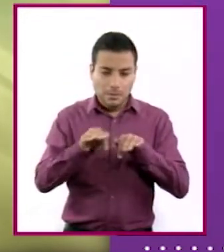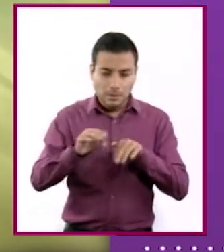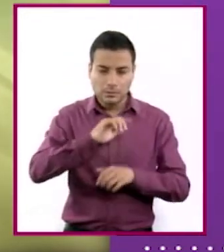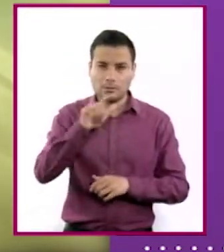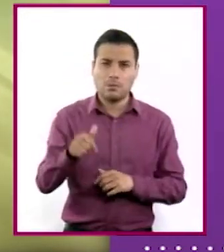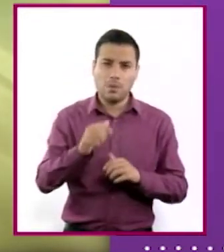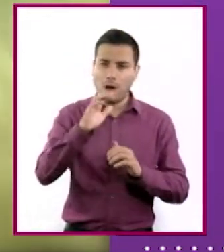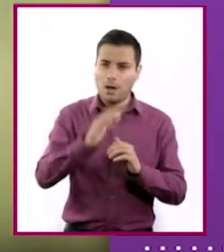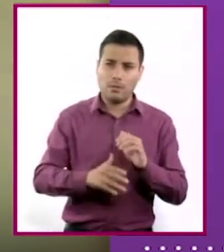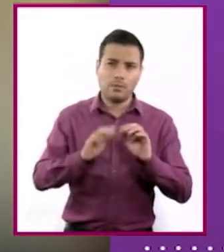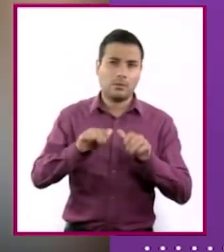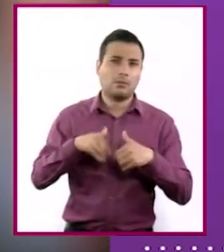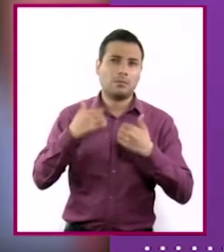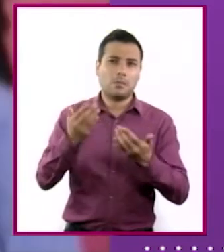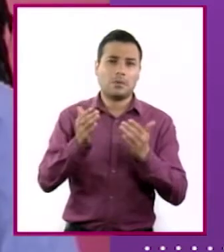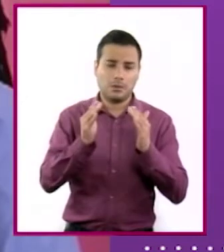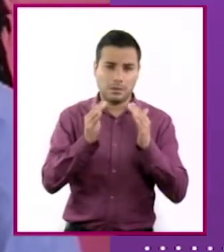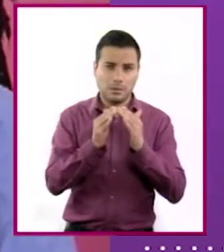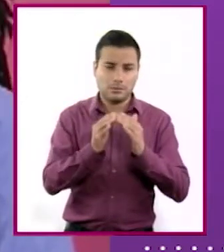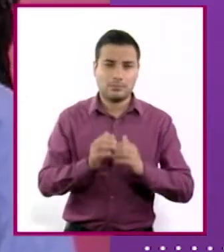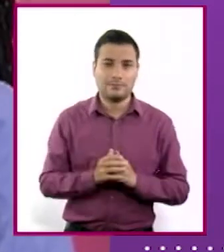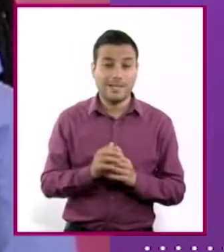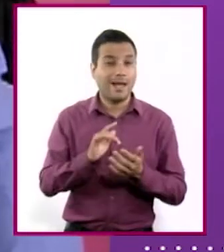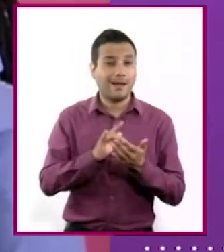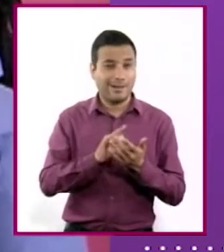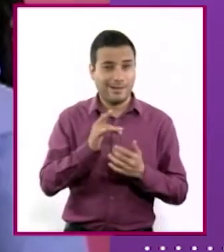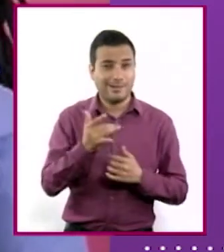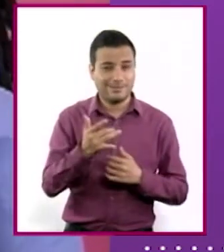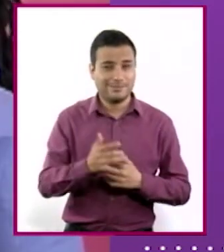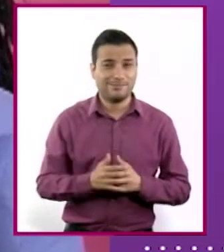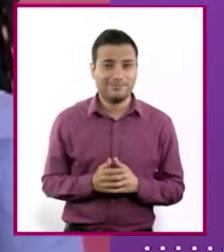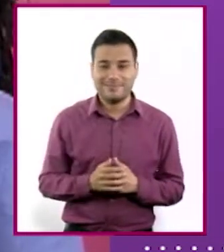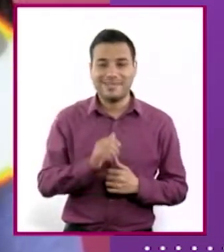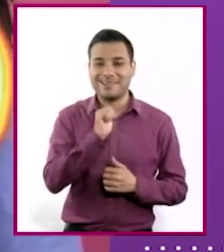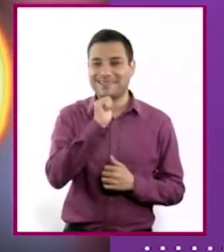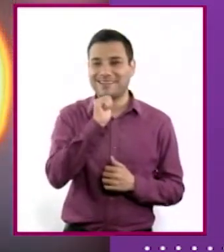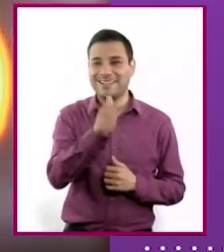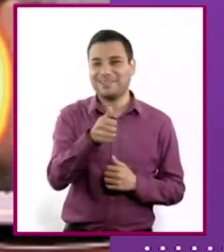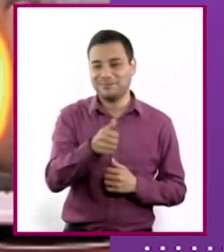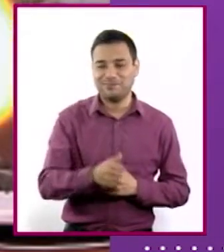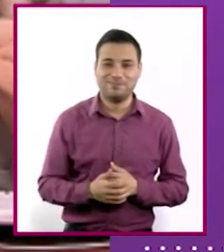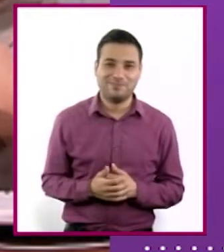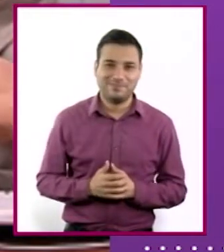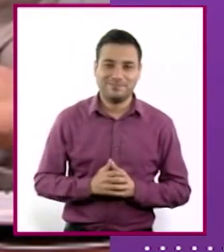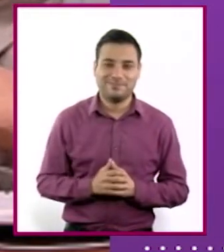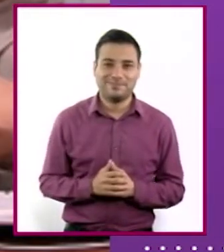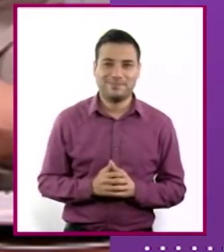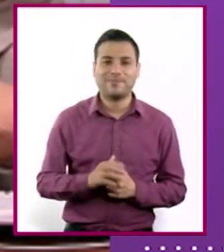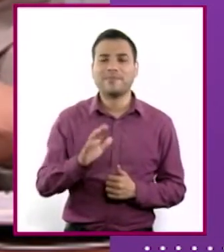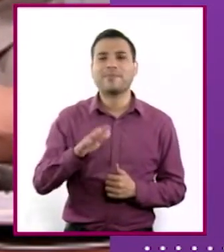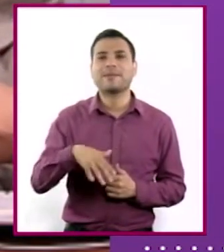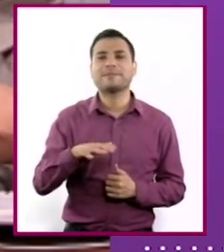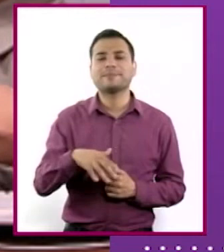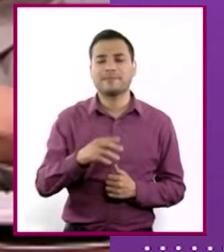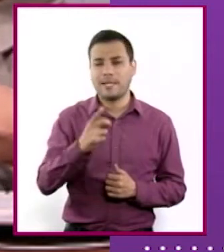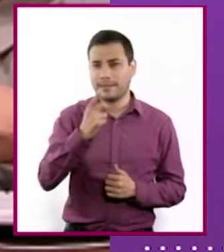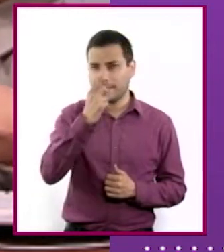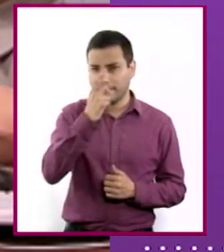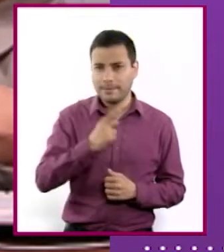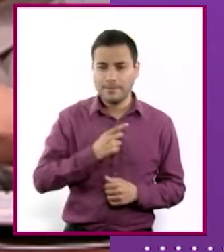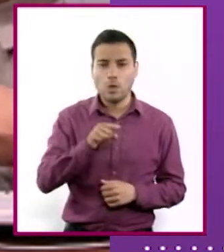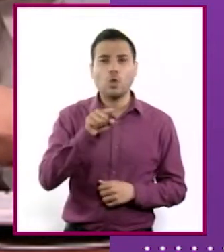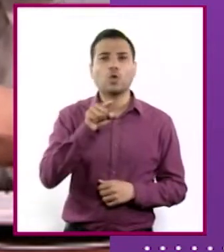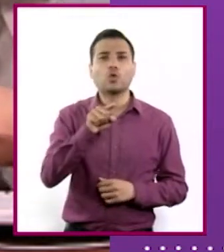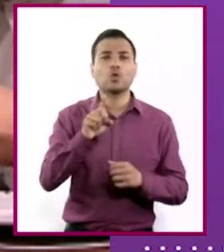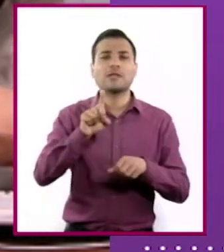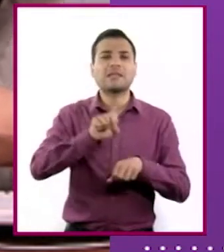home. Thank you, Geronimo. You're welcome. Tell me, Antonio, what did you do the